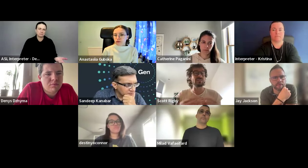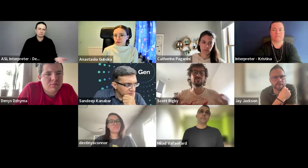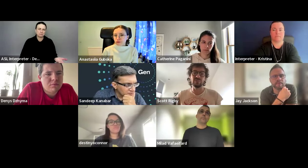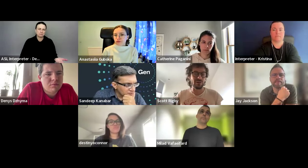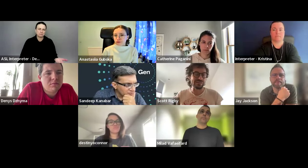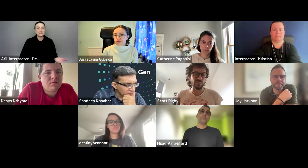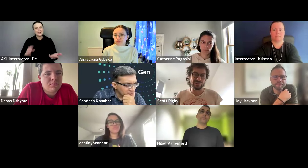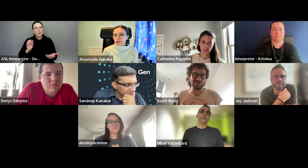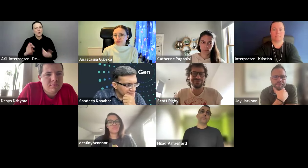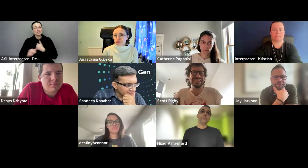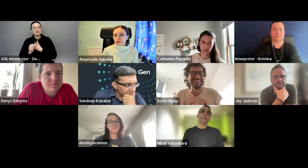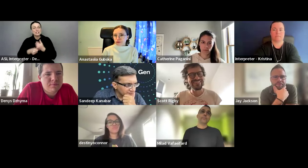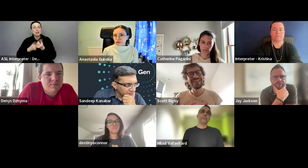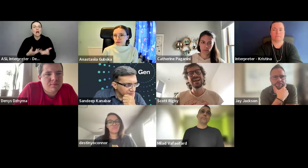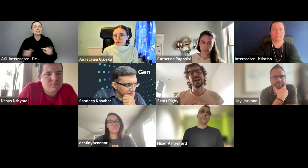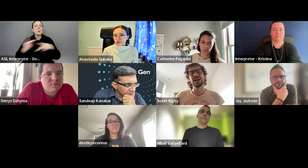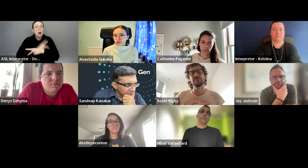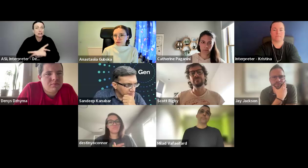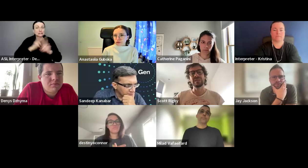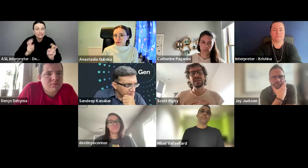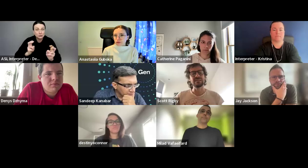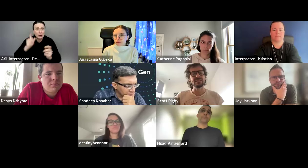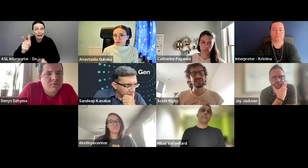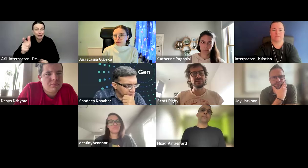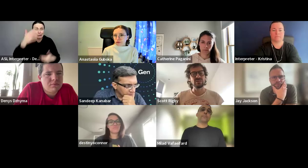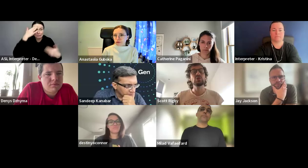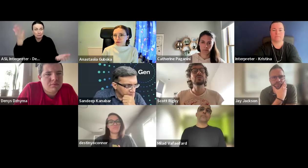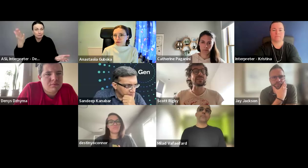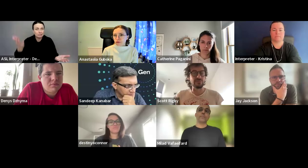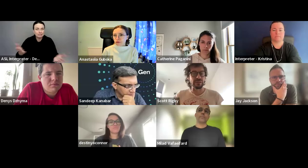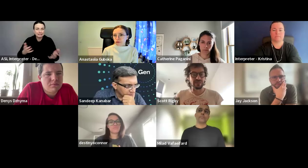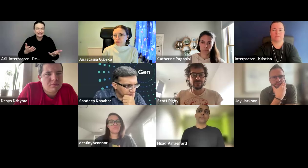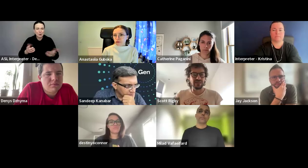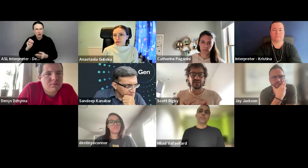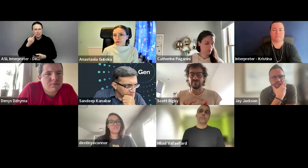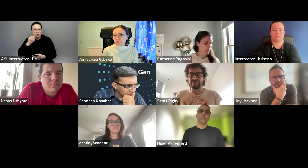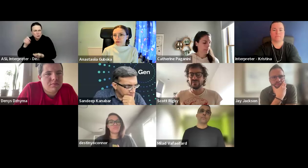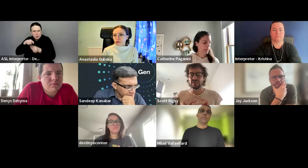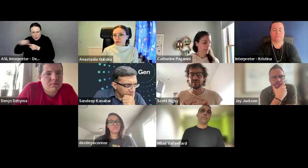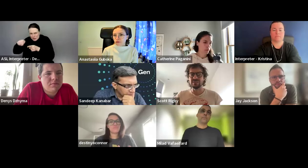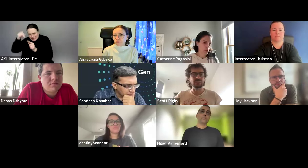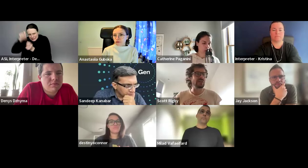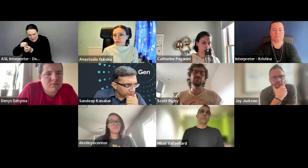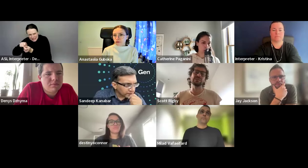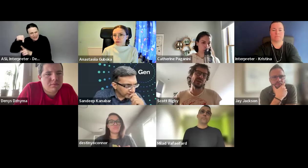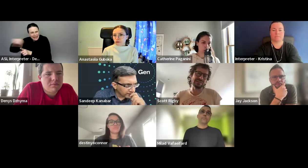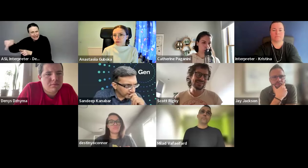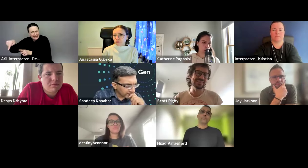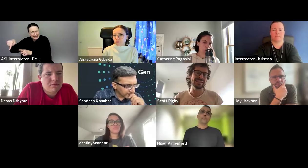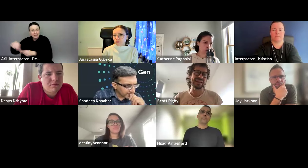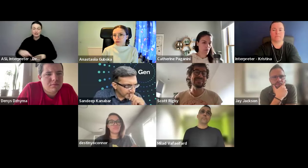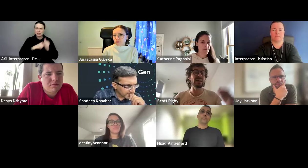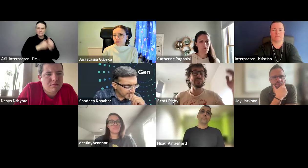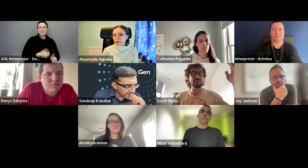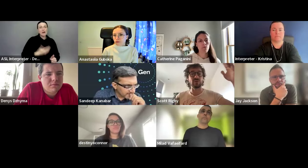Does it risk causing more issues? Is it too specific? Does it follow best practices?